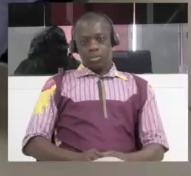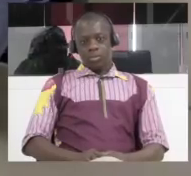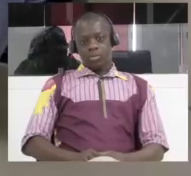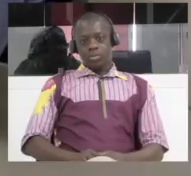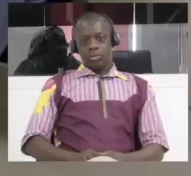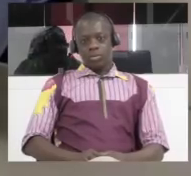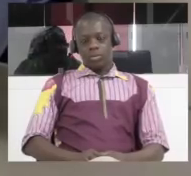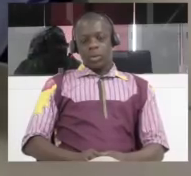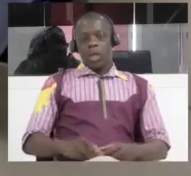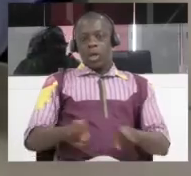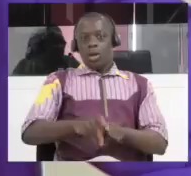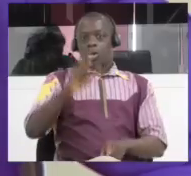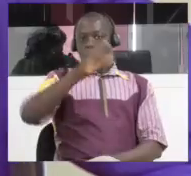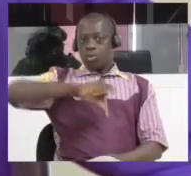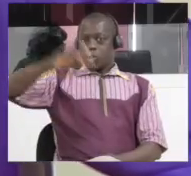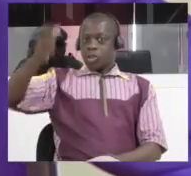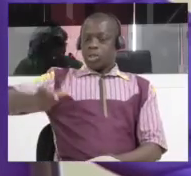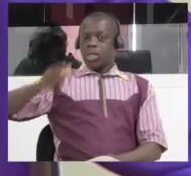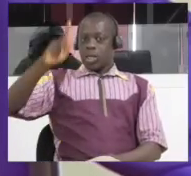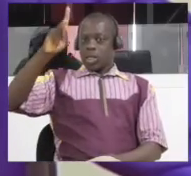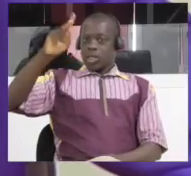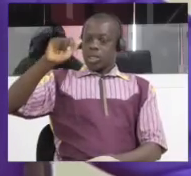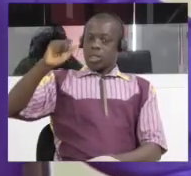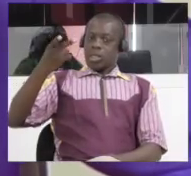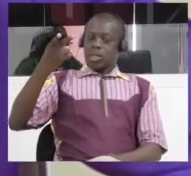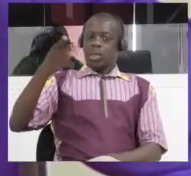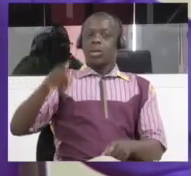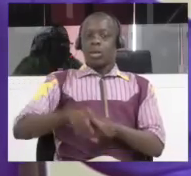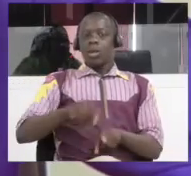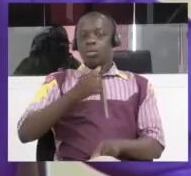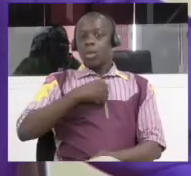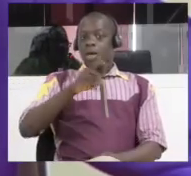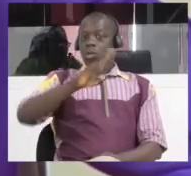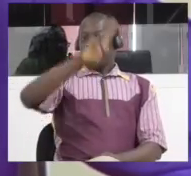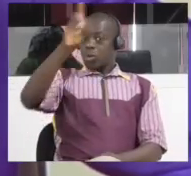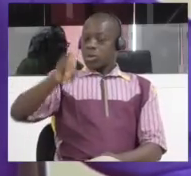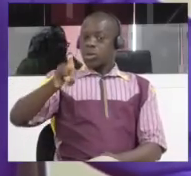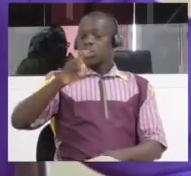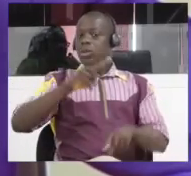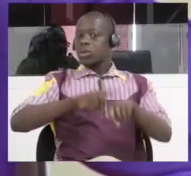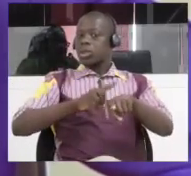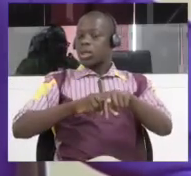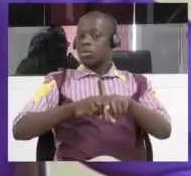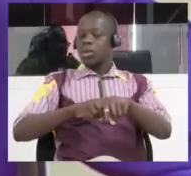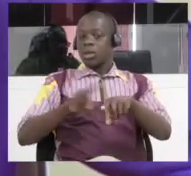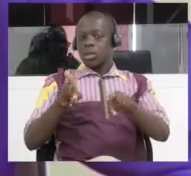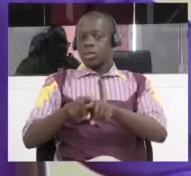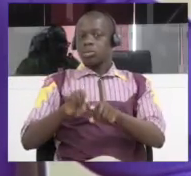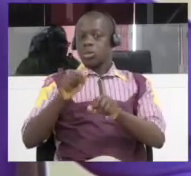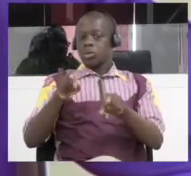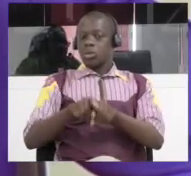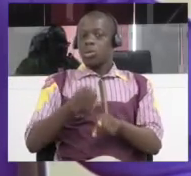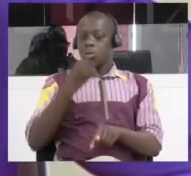Commissioner Carr, my question is, at the time, would you say the average soldier would agree with